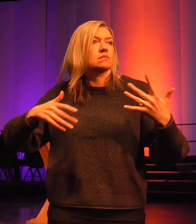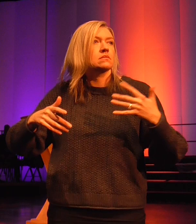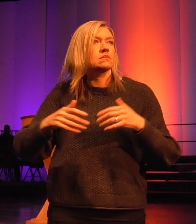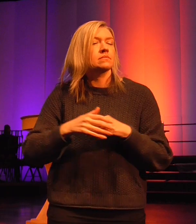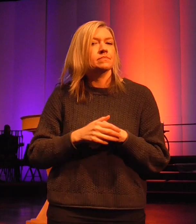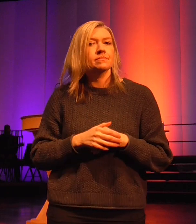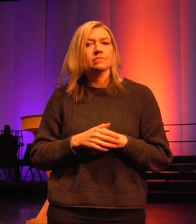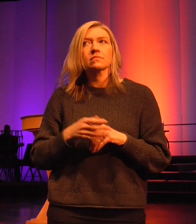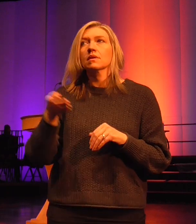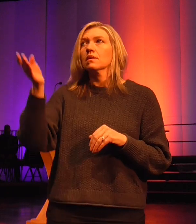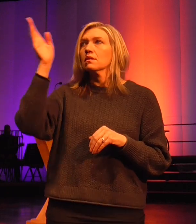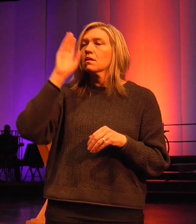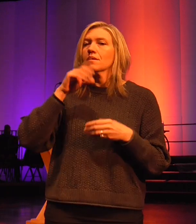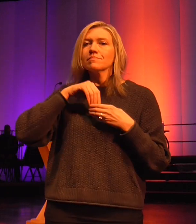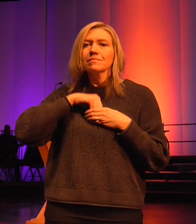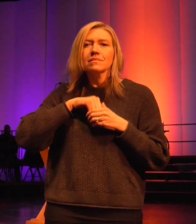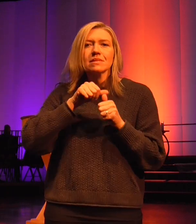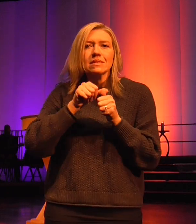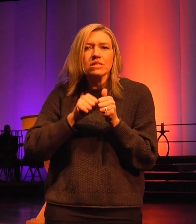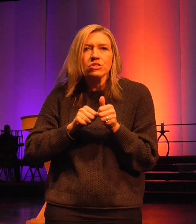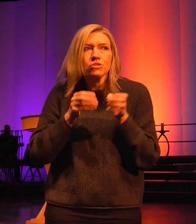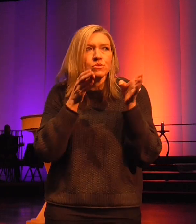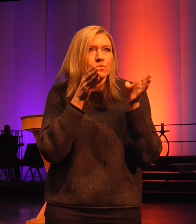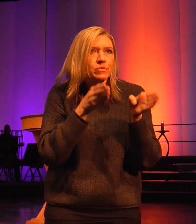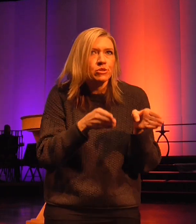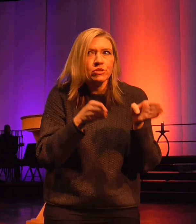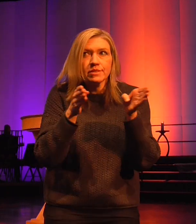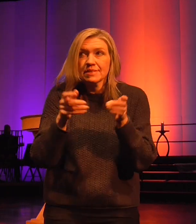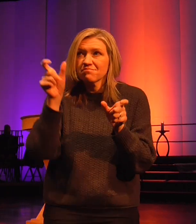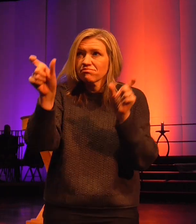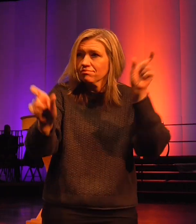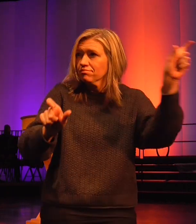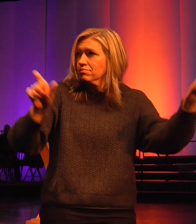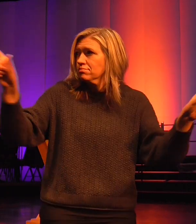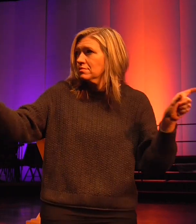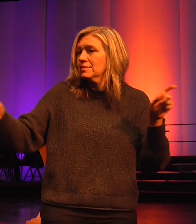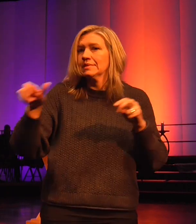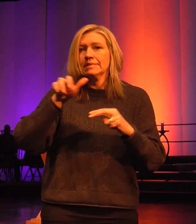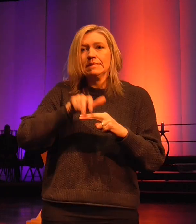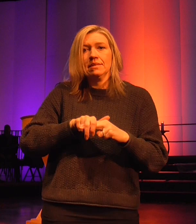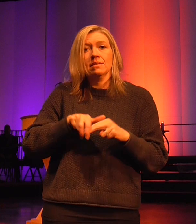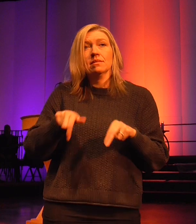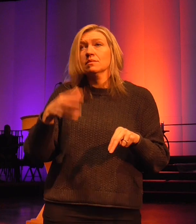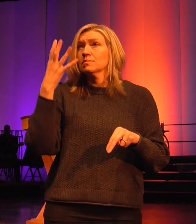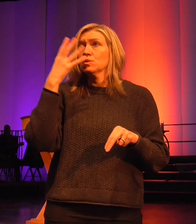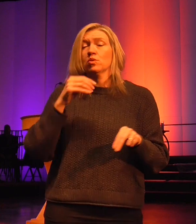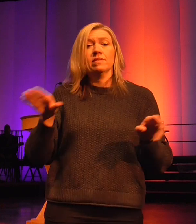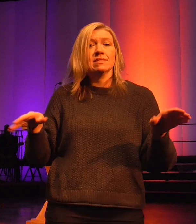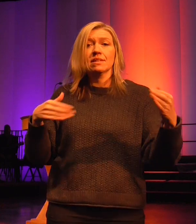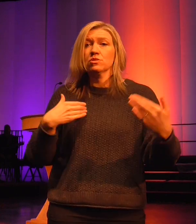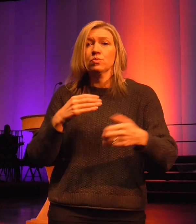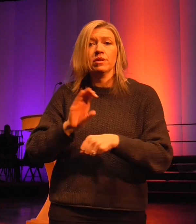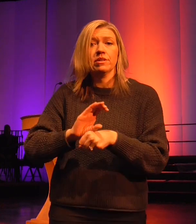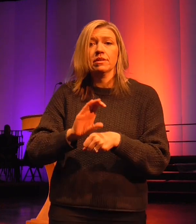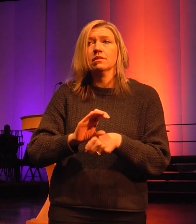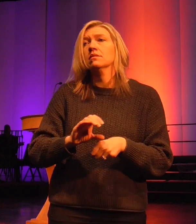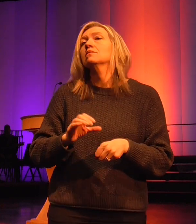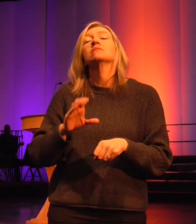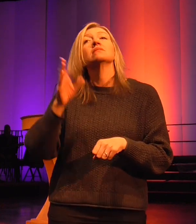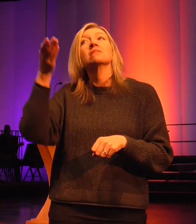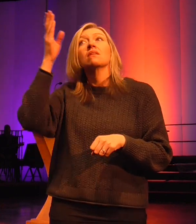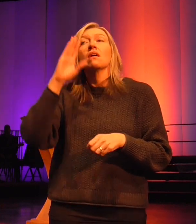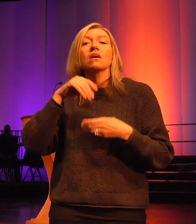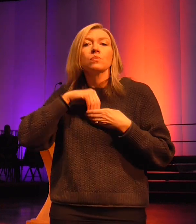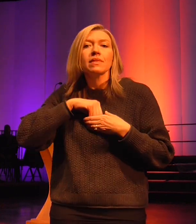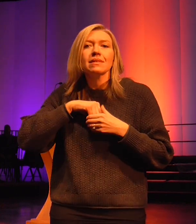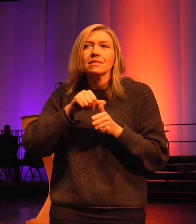God is in each person who is sitting in these seats within this beautiful sanctuary. God is within each